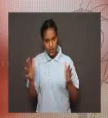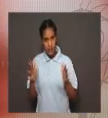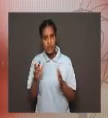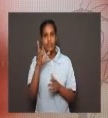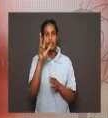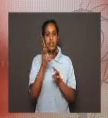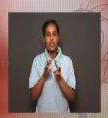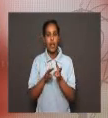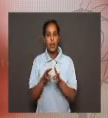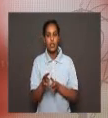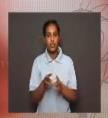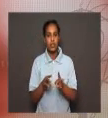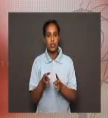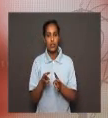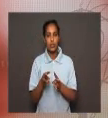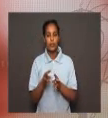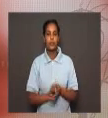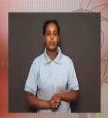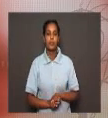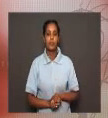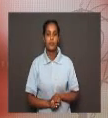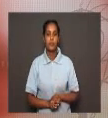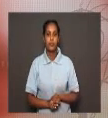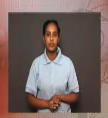3 dimensions throughout the crystal.